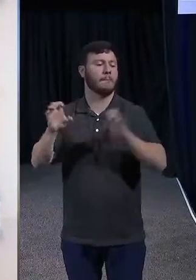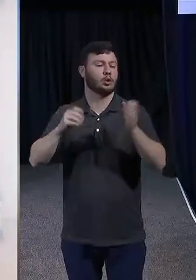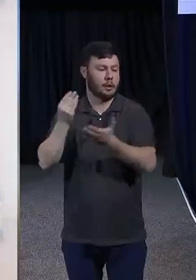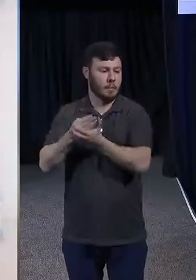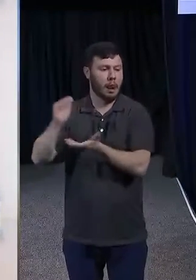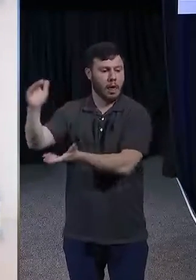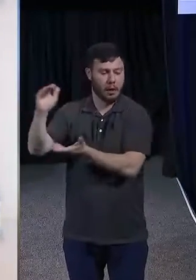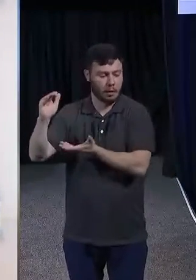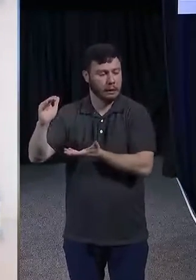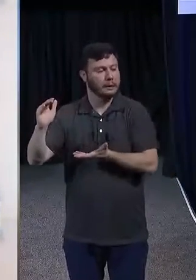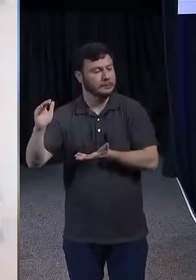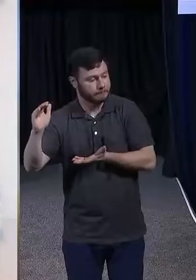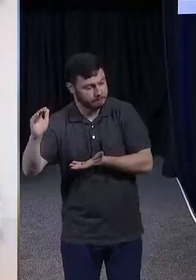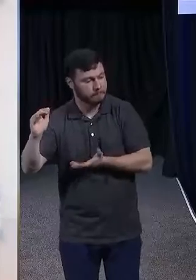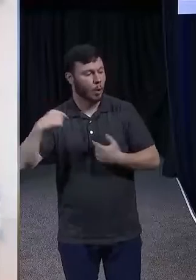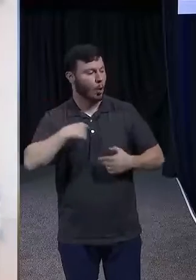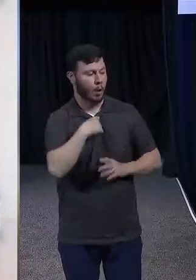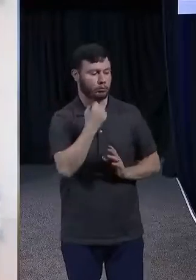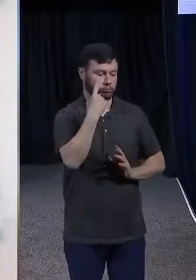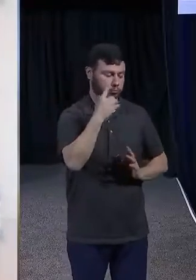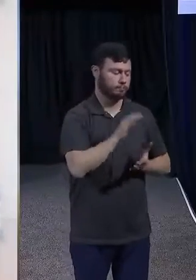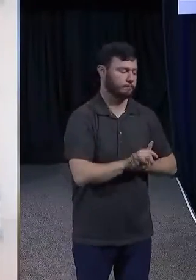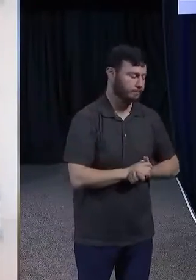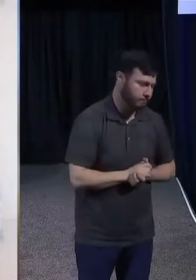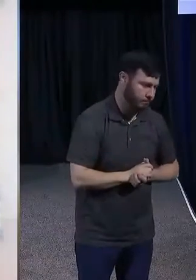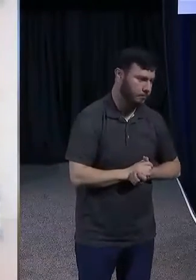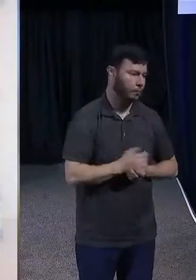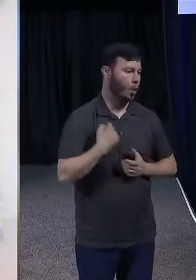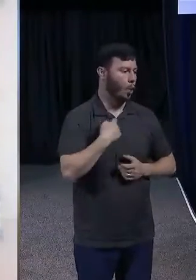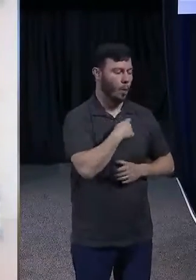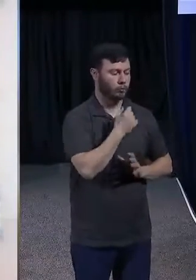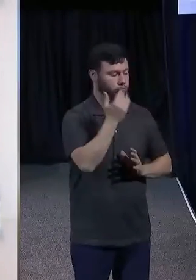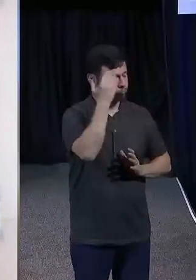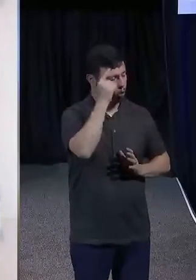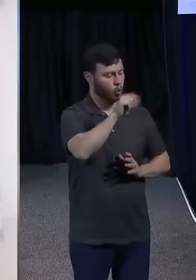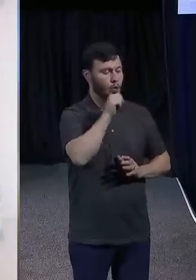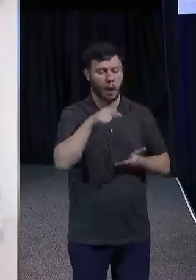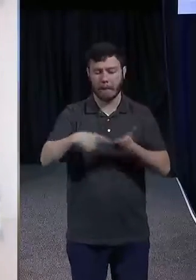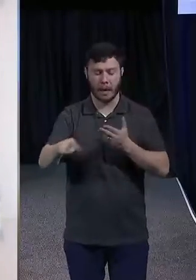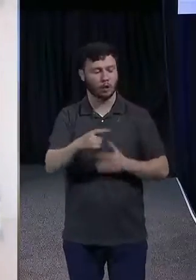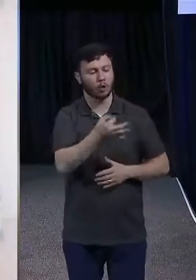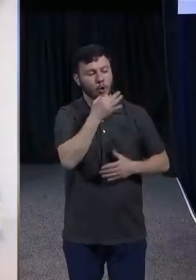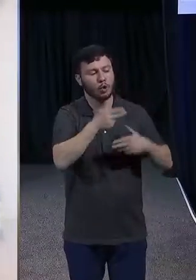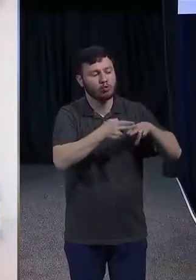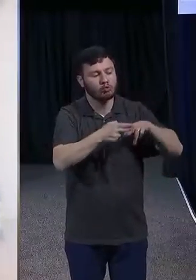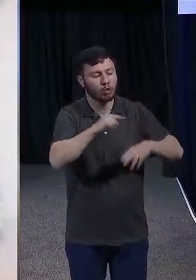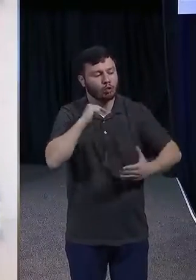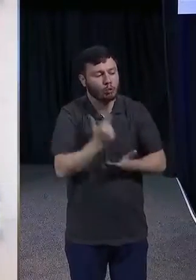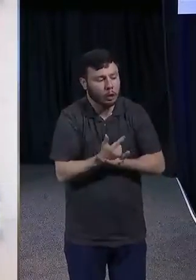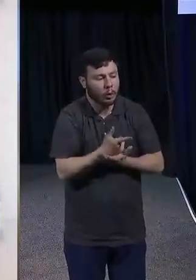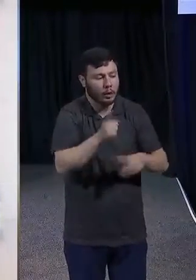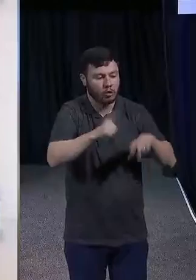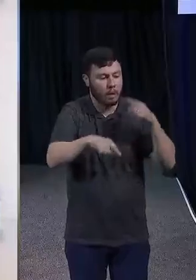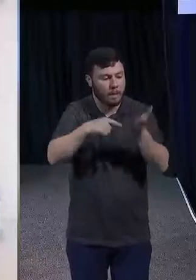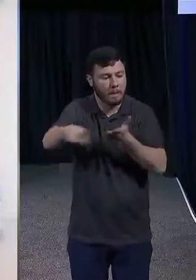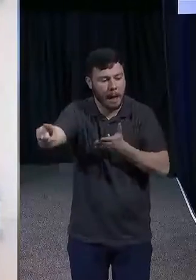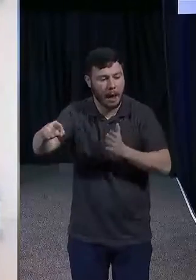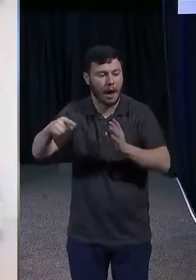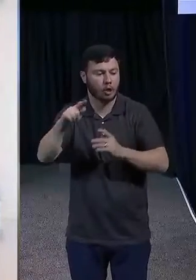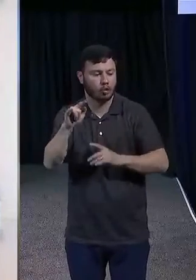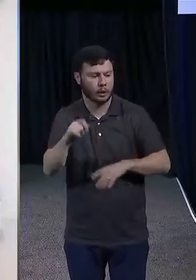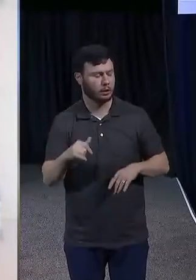so and so, we understand that you're not paying, that you're about to graduate, you didn't pay tuition, what's the